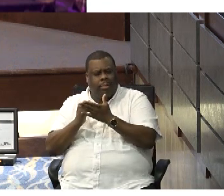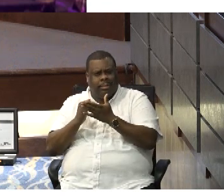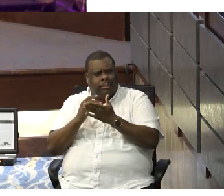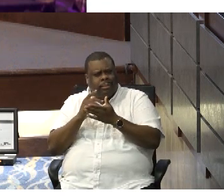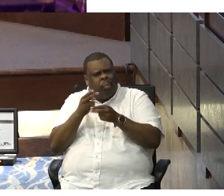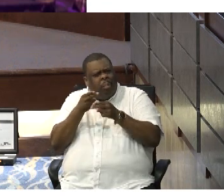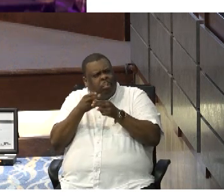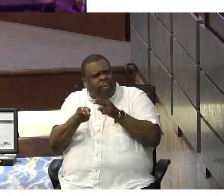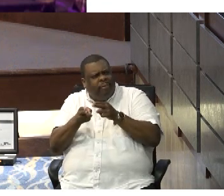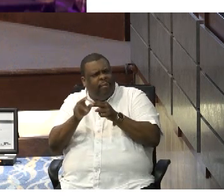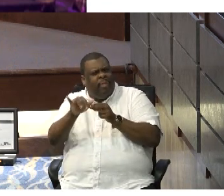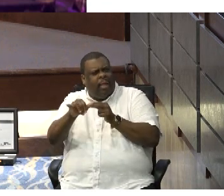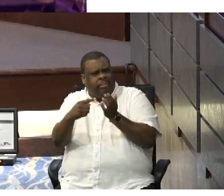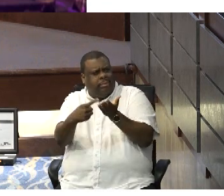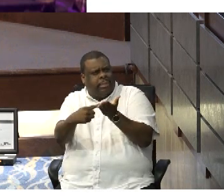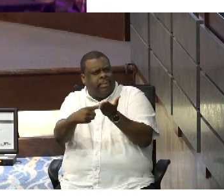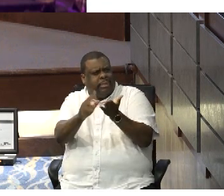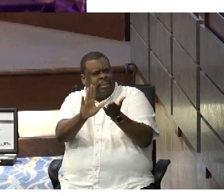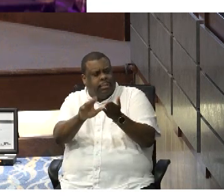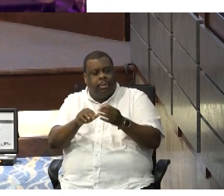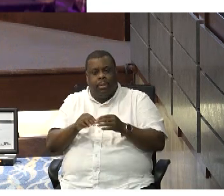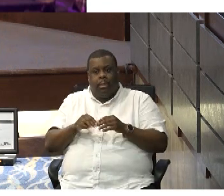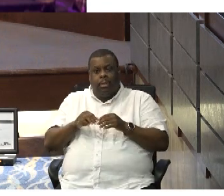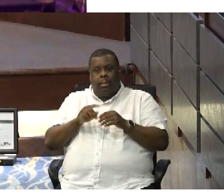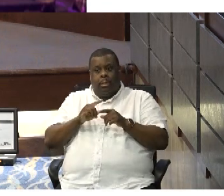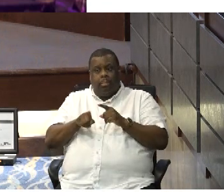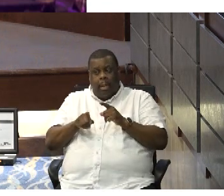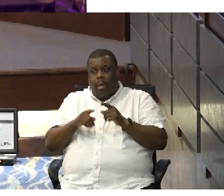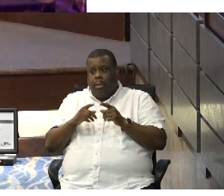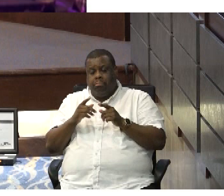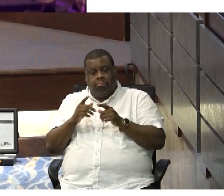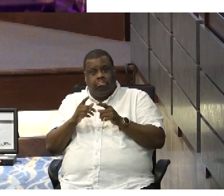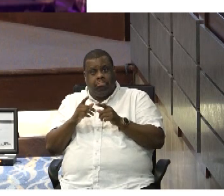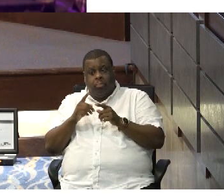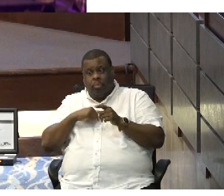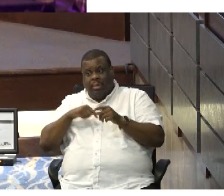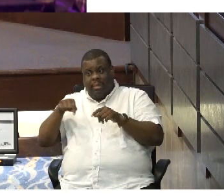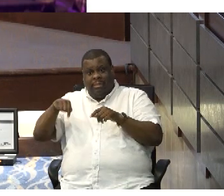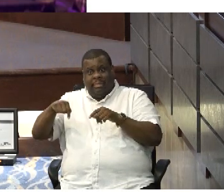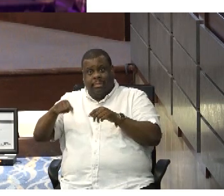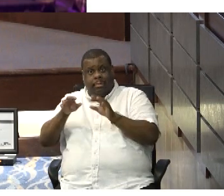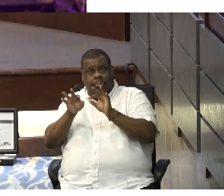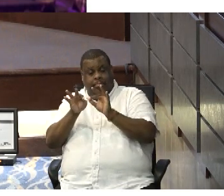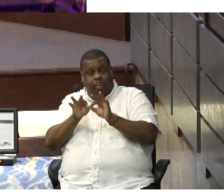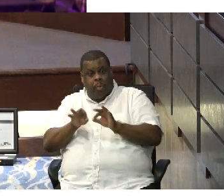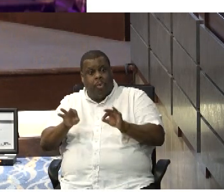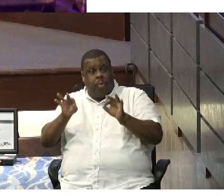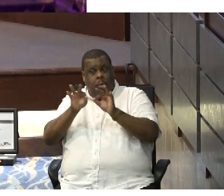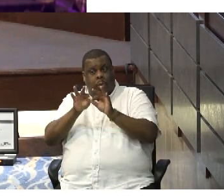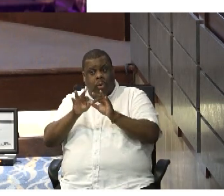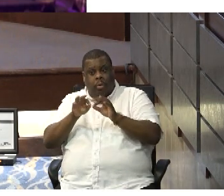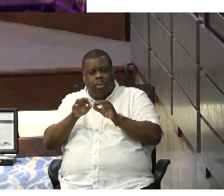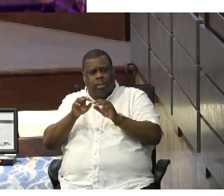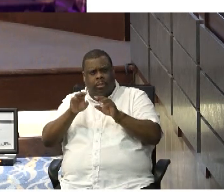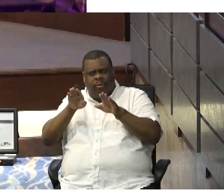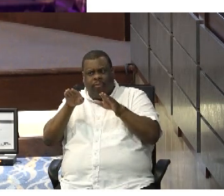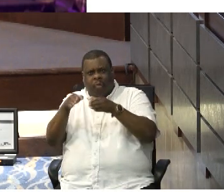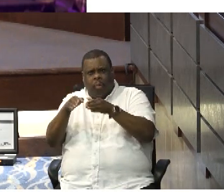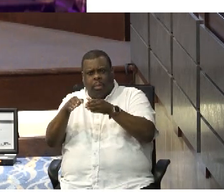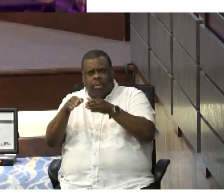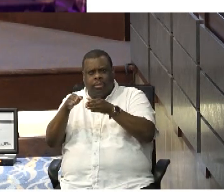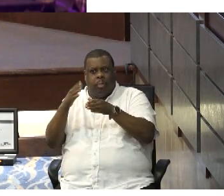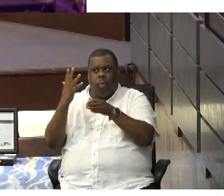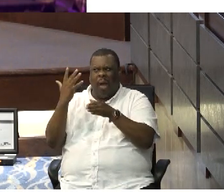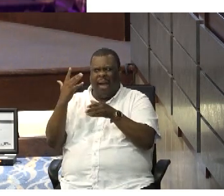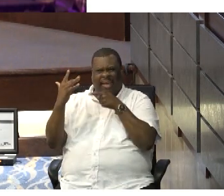which is ground we've covered before, but it is, I think, always important to keep our eye on the why